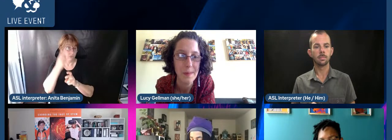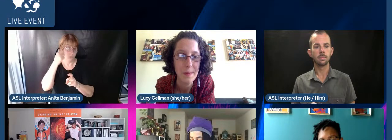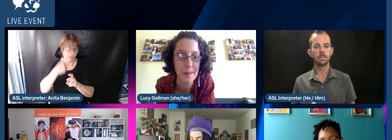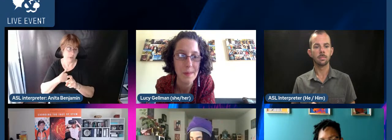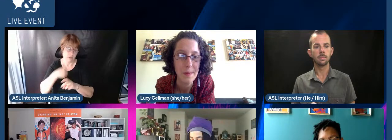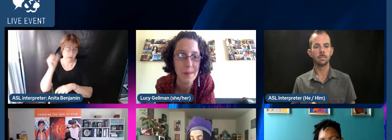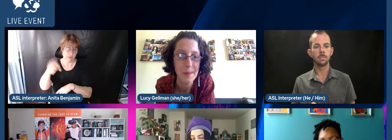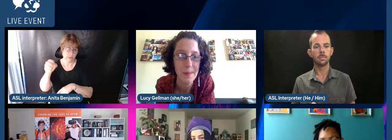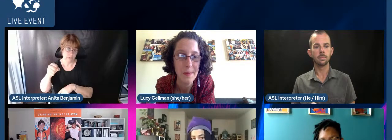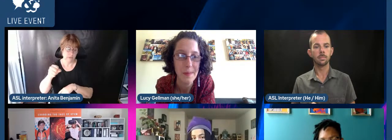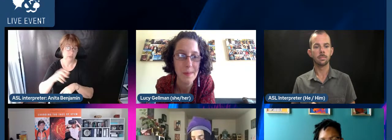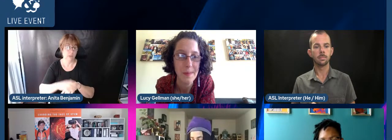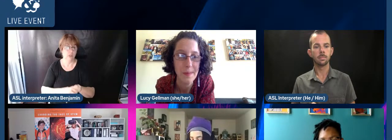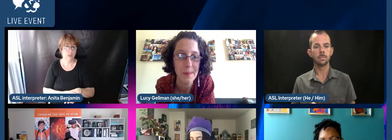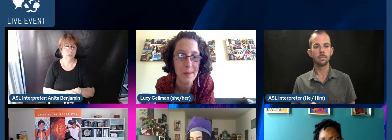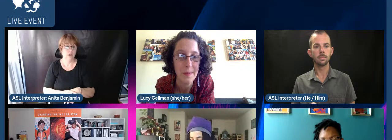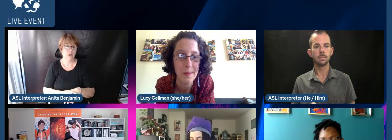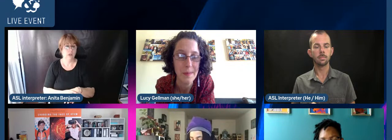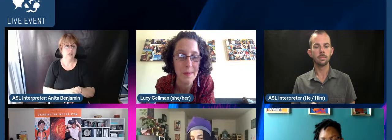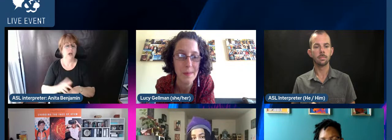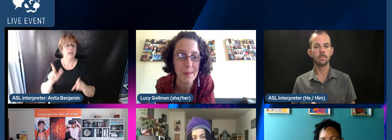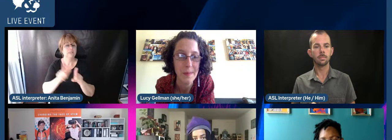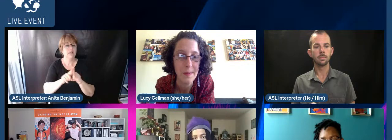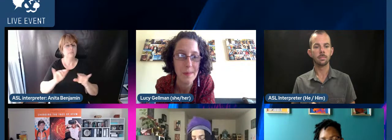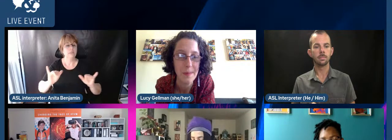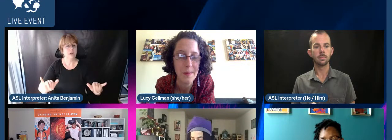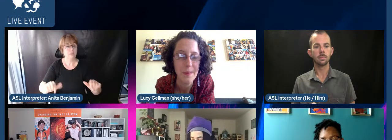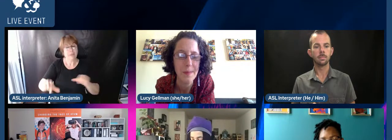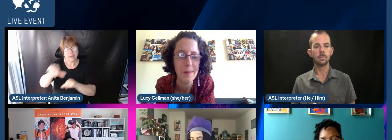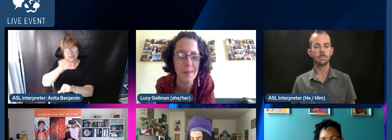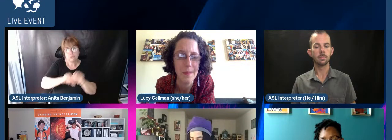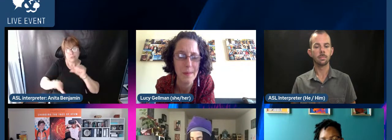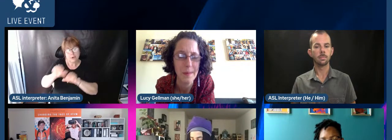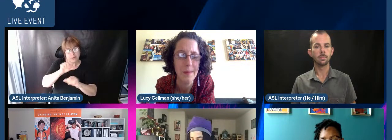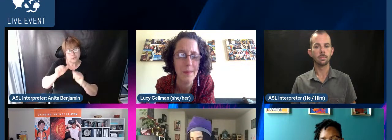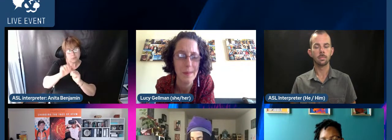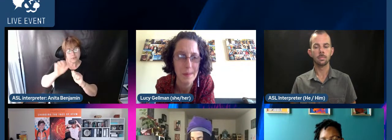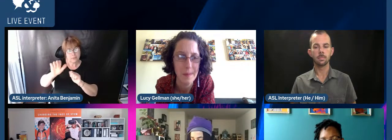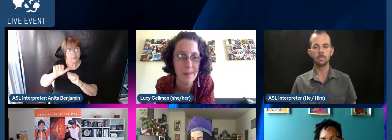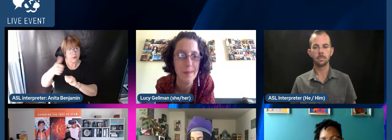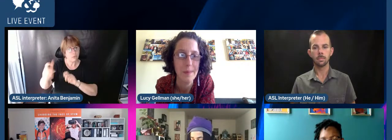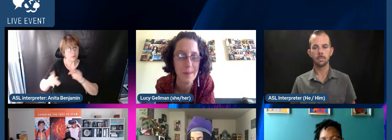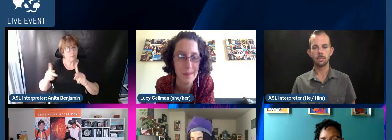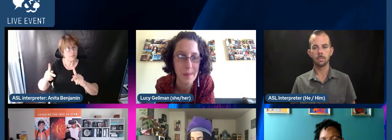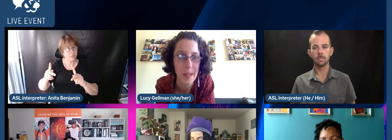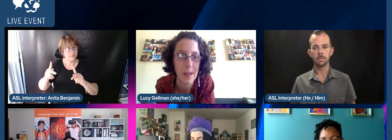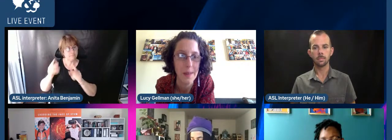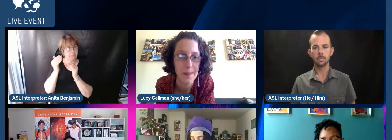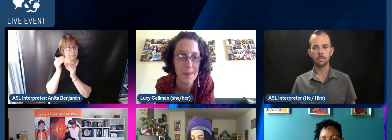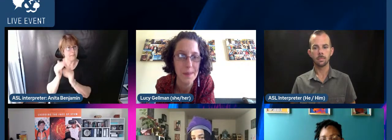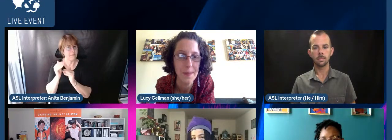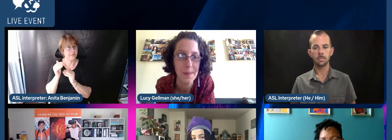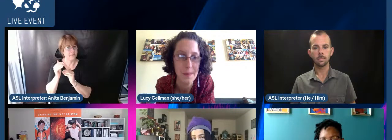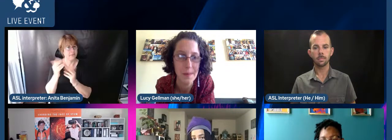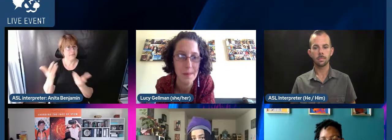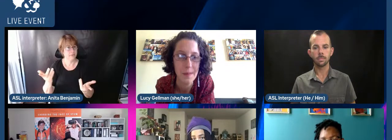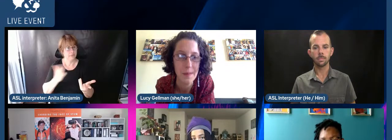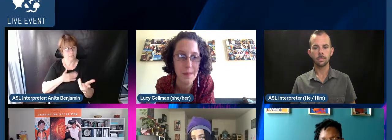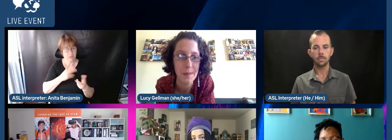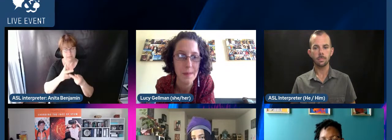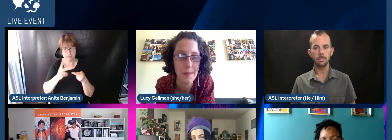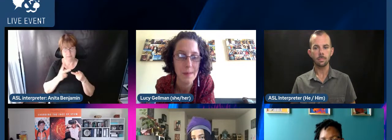was not being able to interact with other people in my space. Yeah. So I